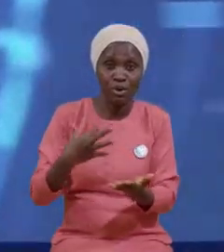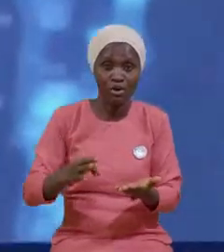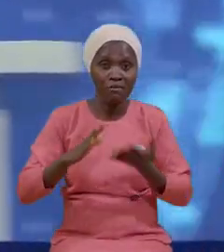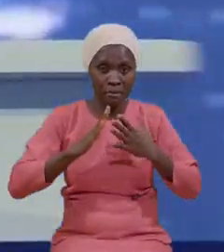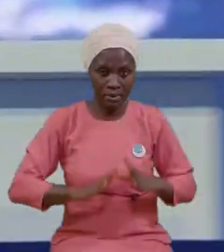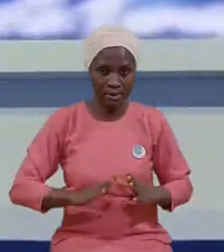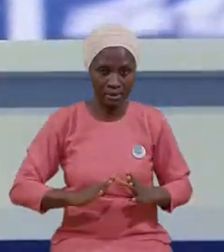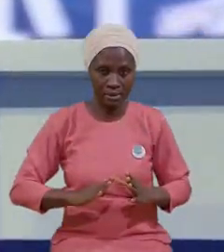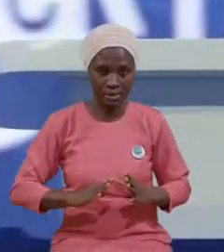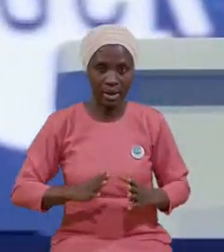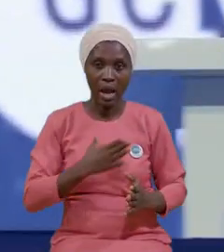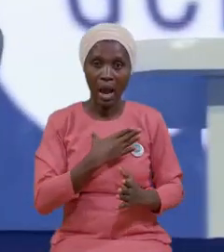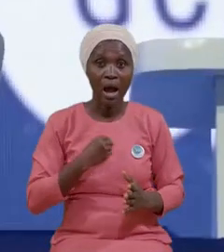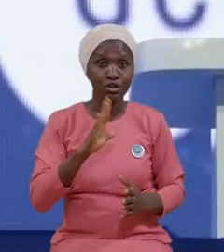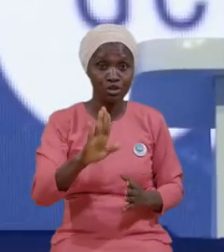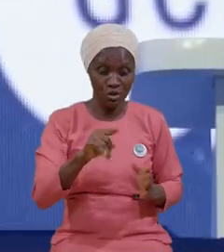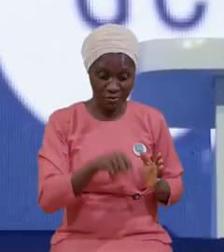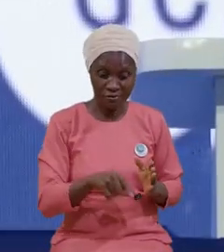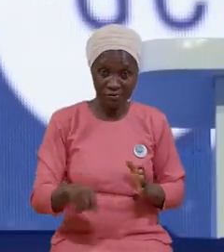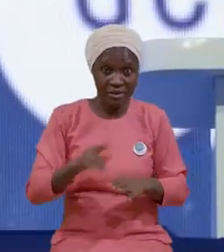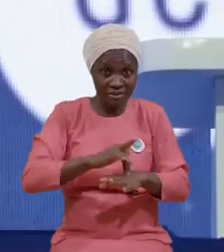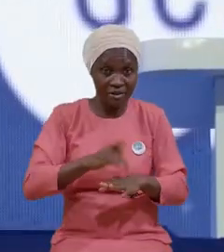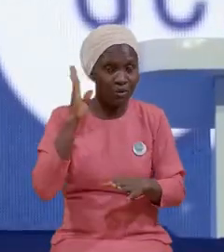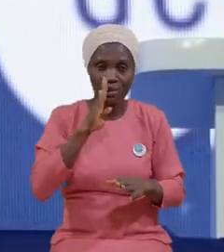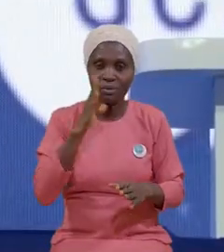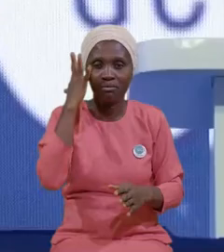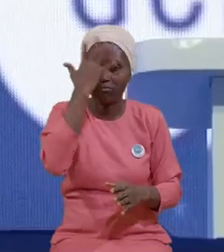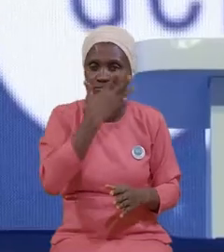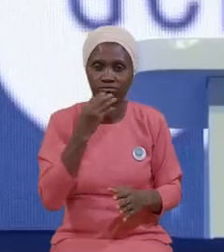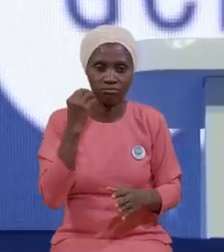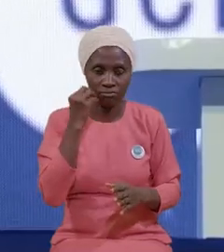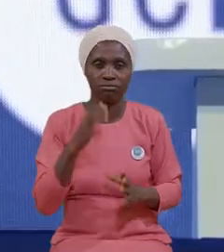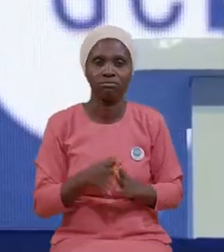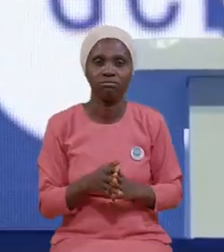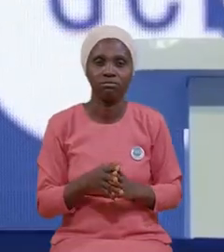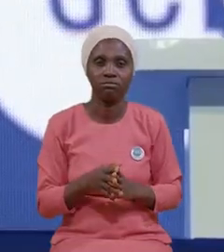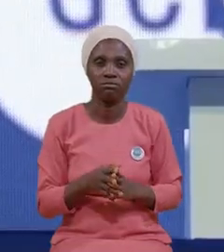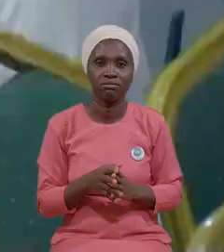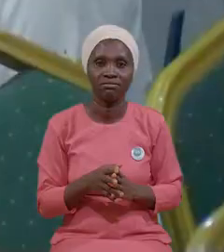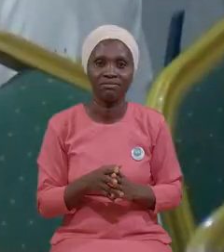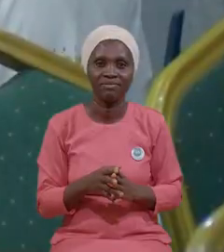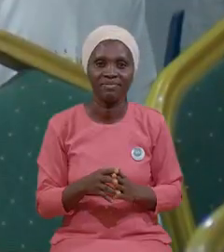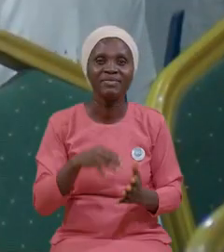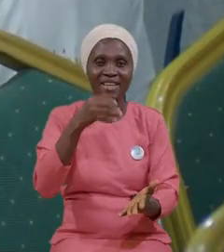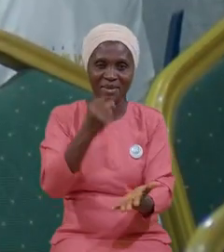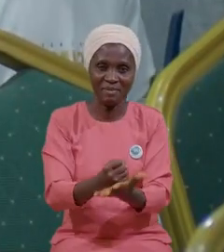And your feet will be beautiful. Say amen now.